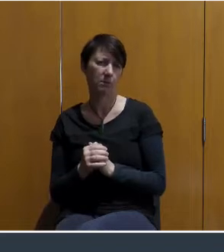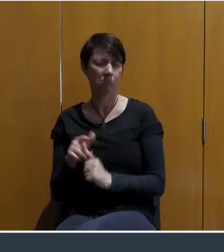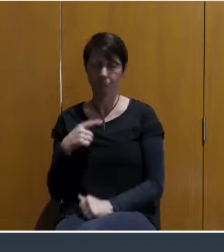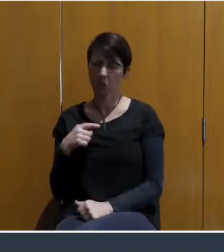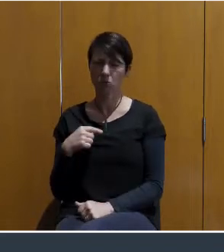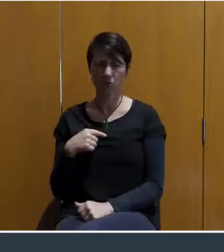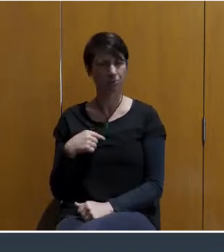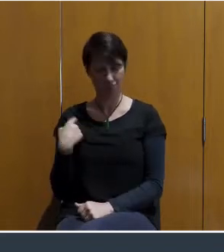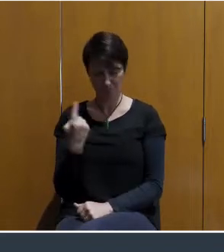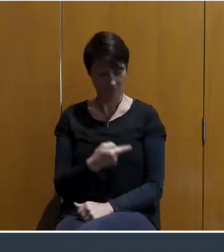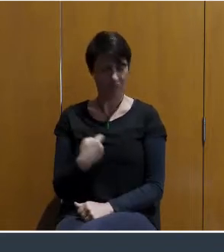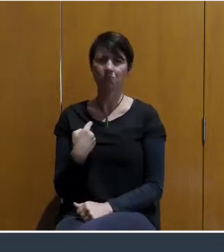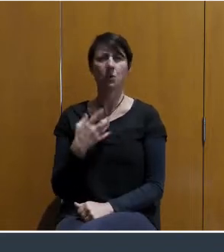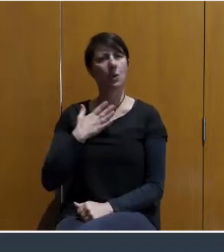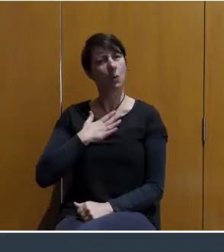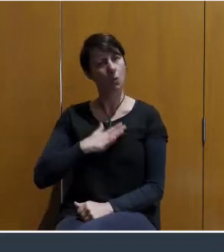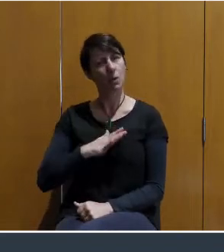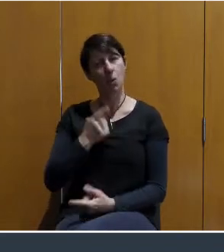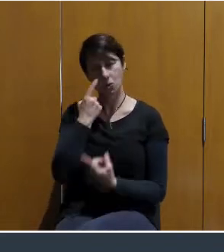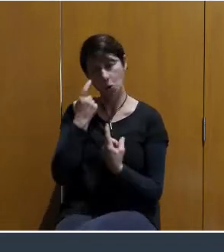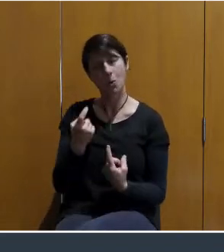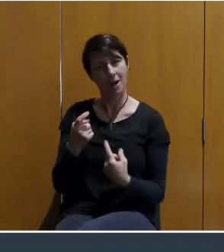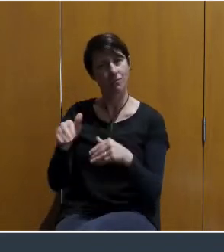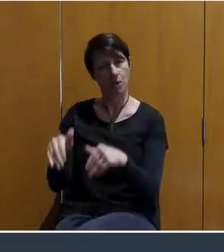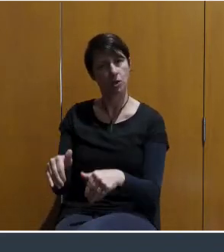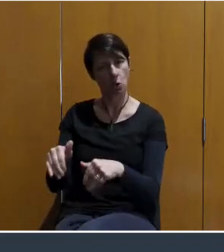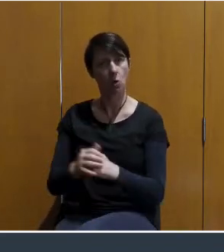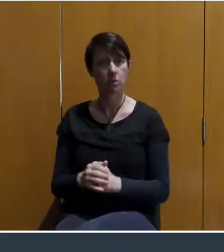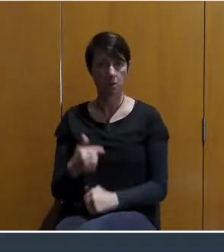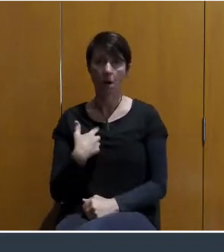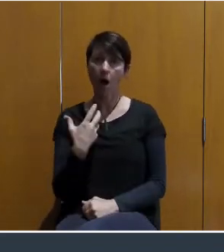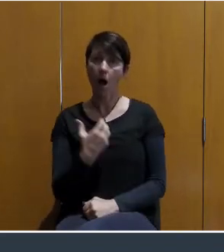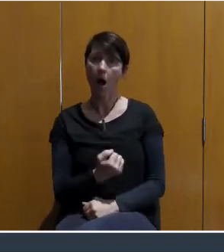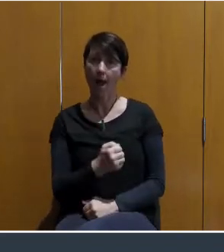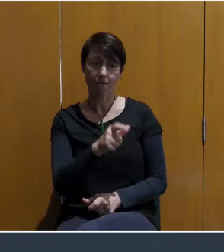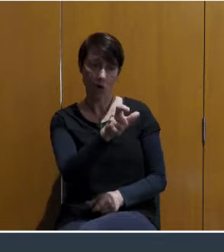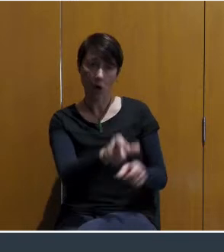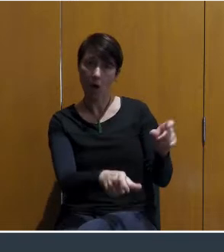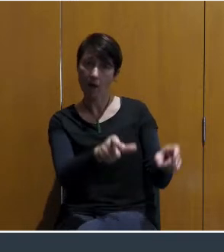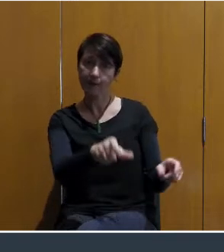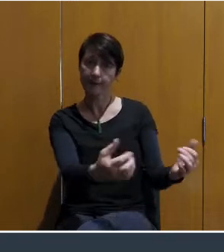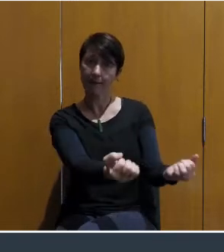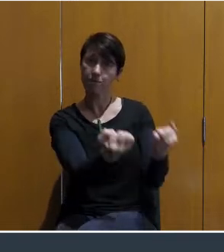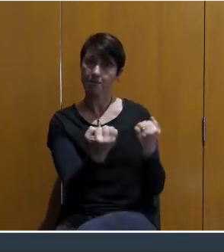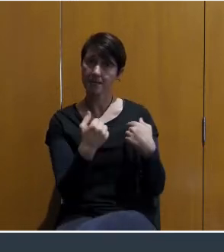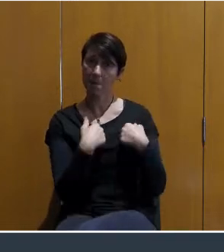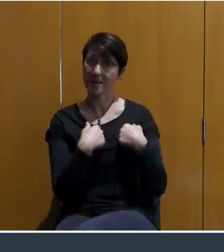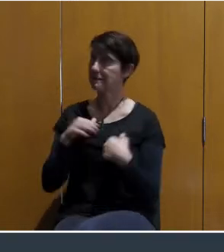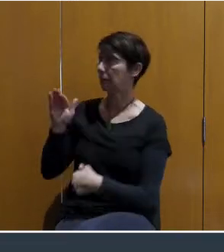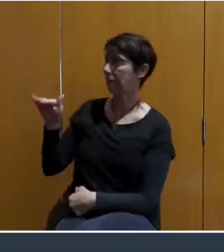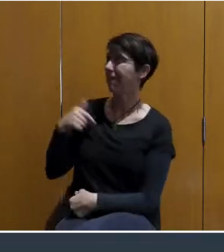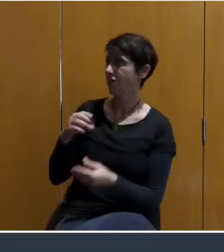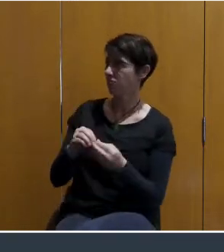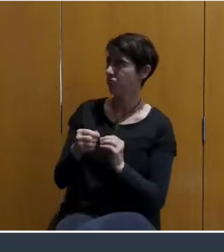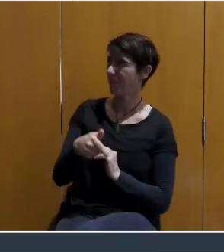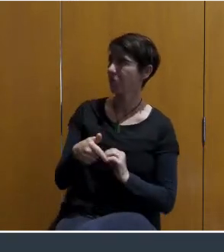to do the best for our dogs. I have clients that have got problems. They come to me because they've got problems to sort them. So